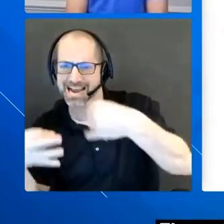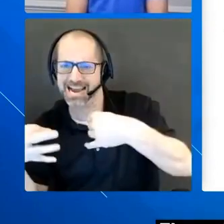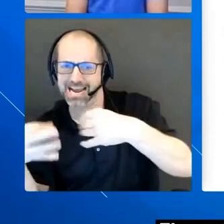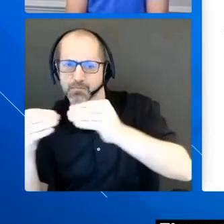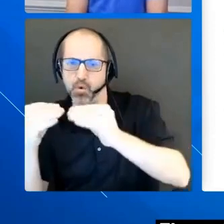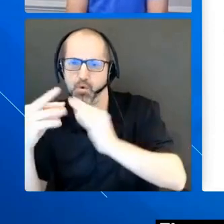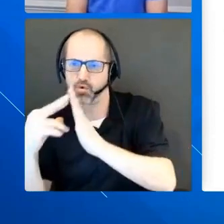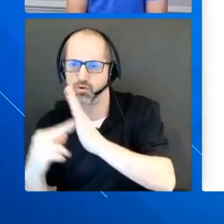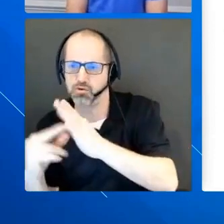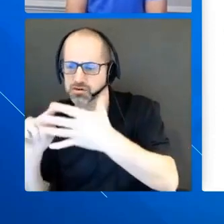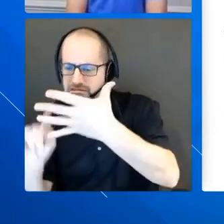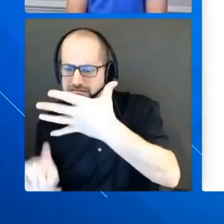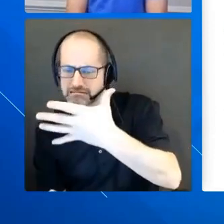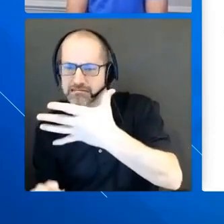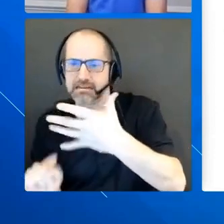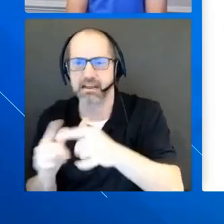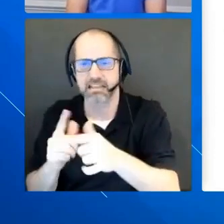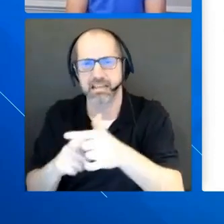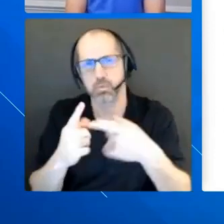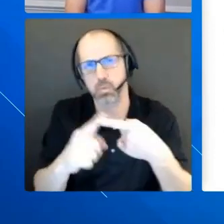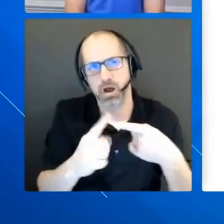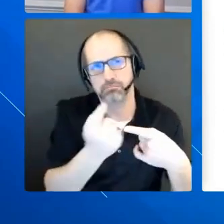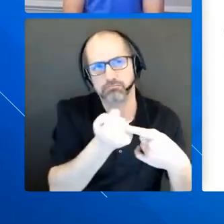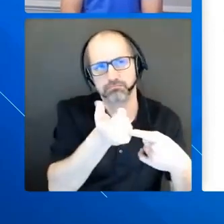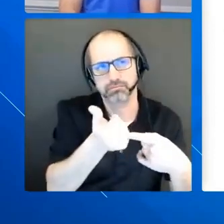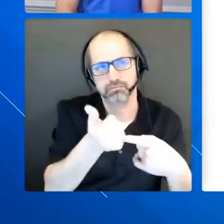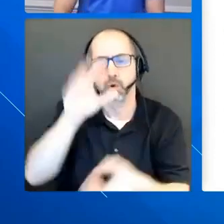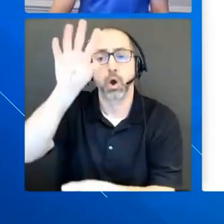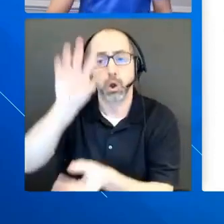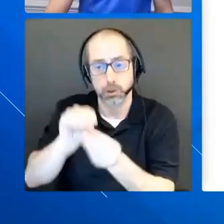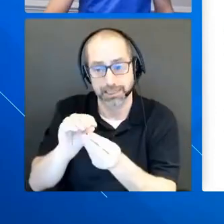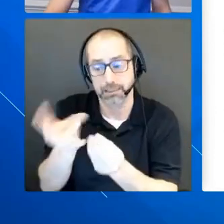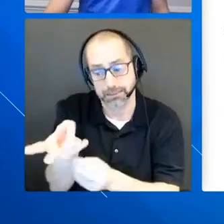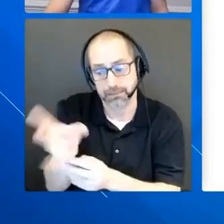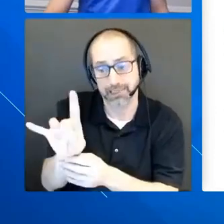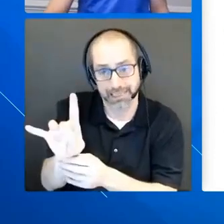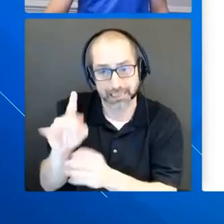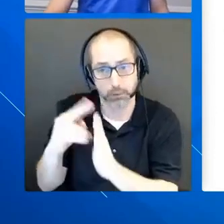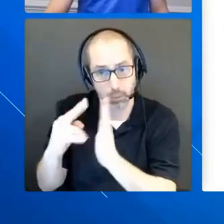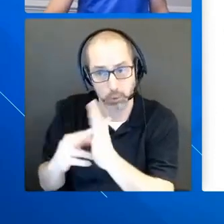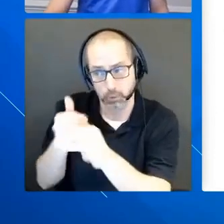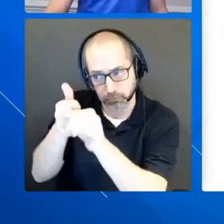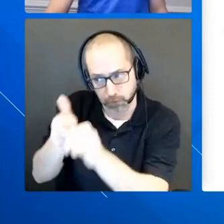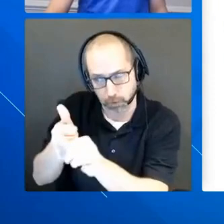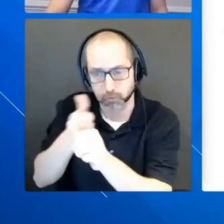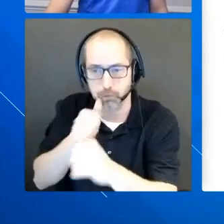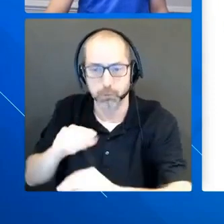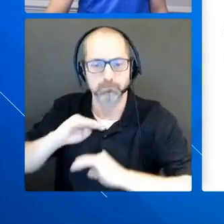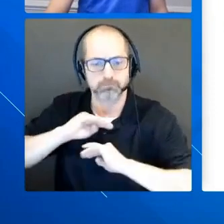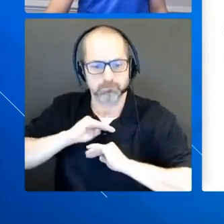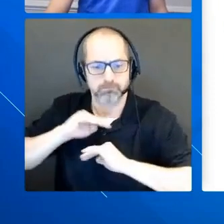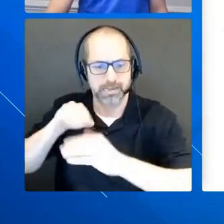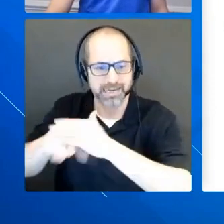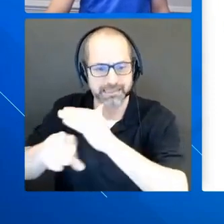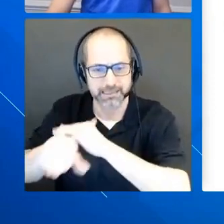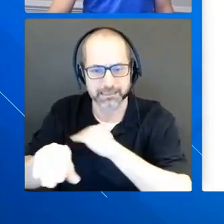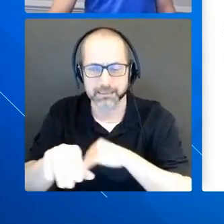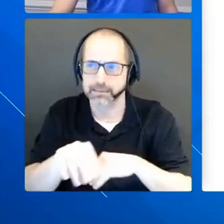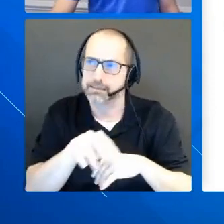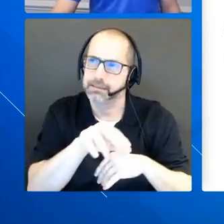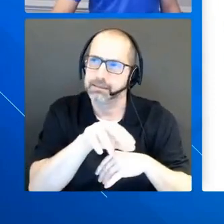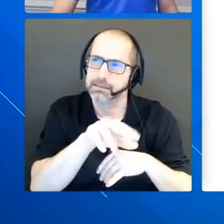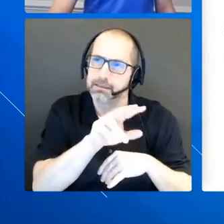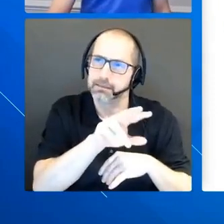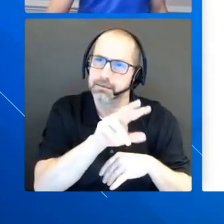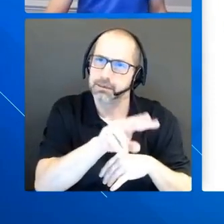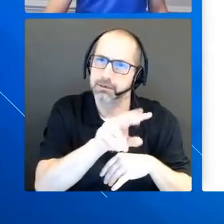away, I think they took away 1. There's a total of 78 now. I'm sorry, there was a total of 78 in 2.1. Now there's,